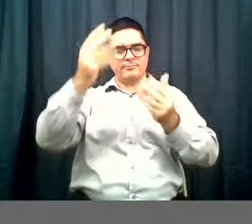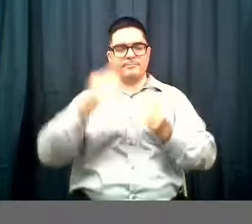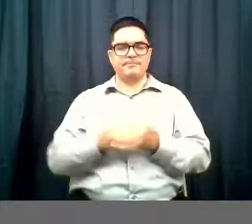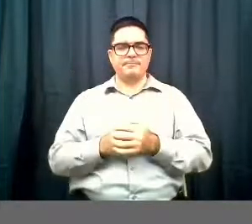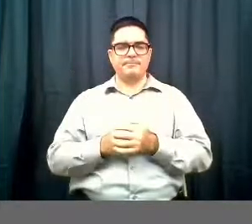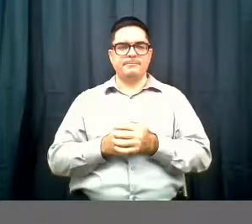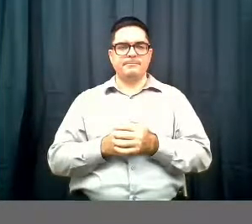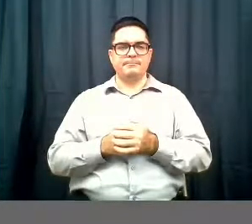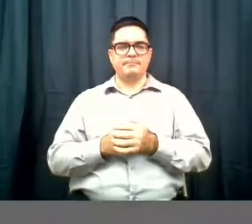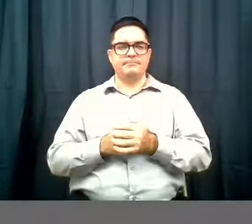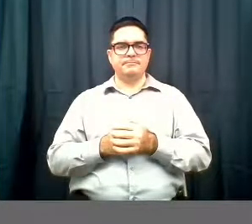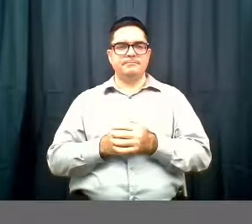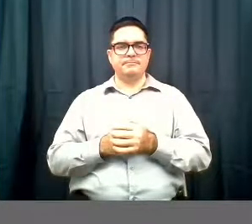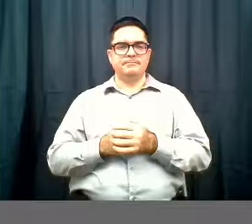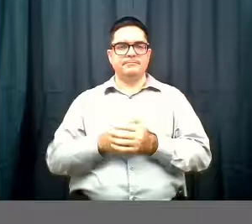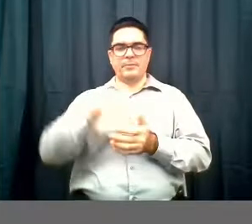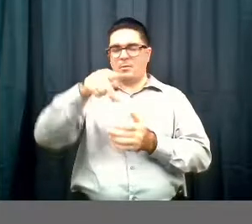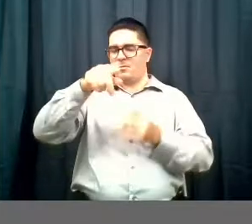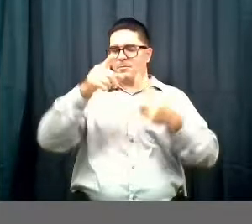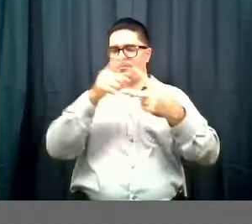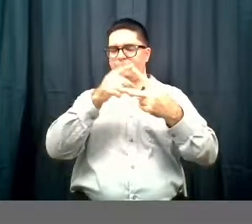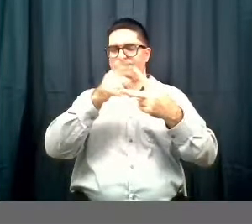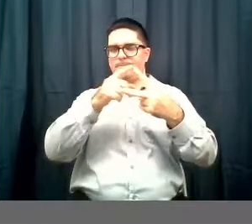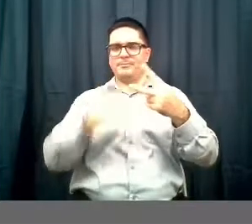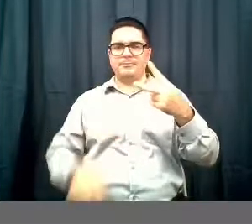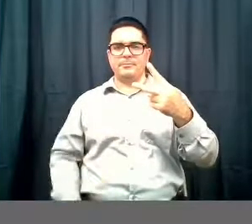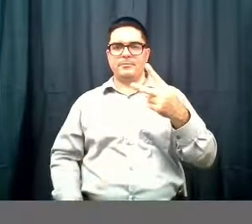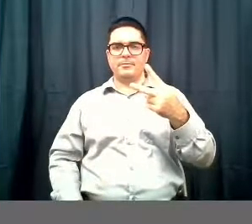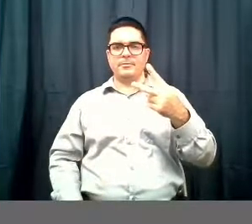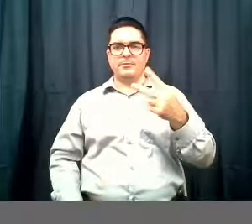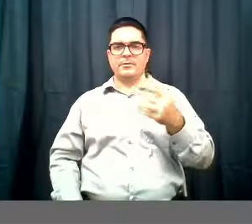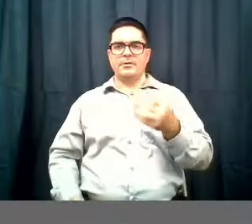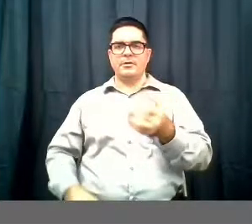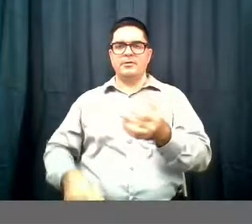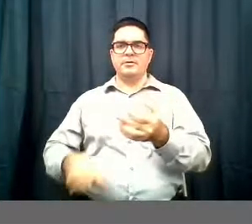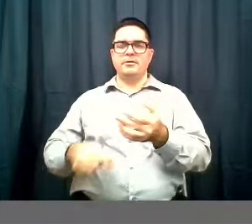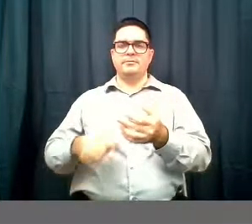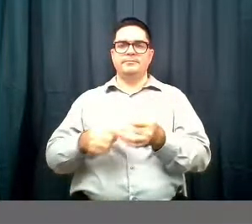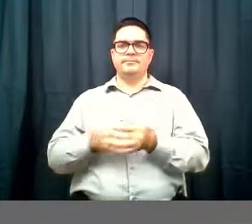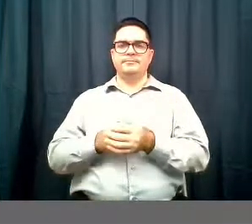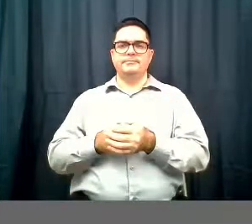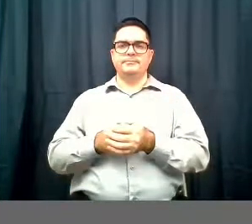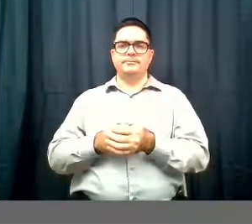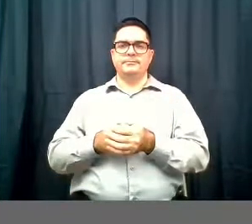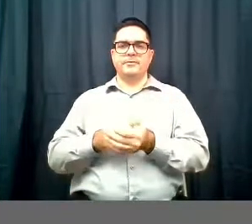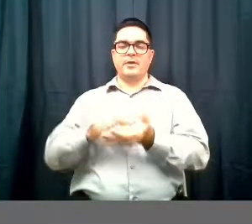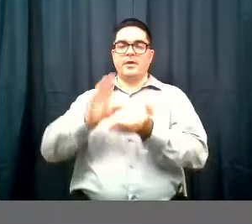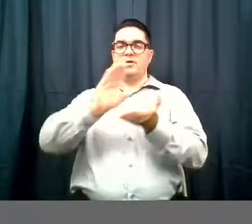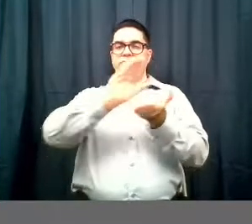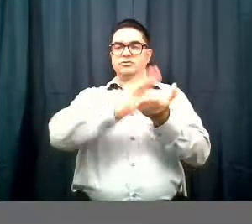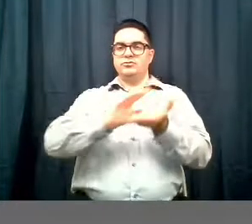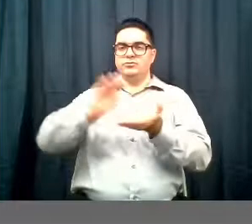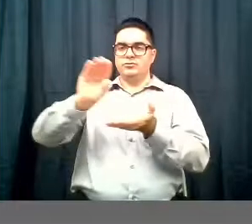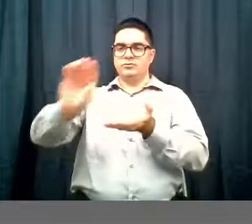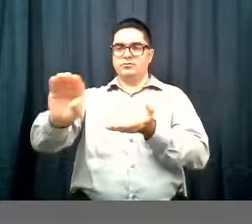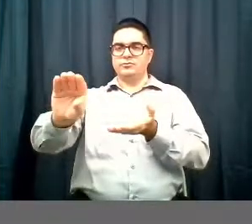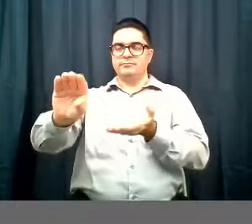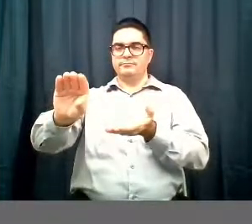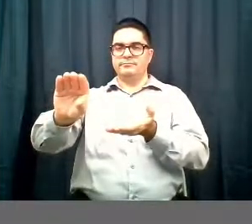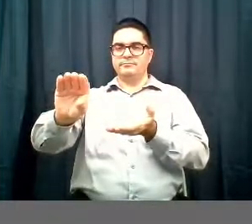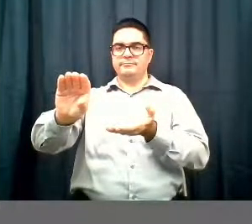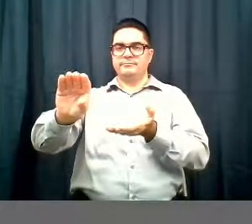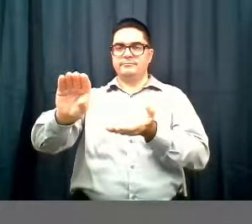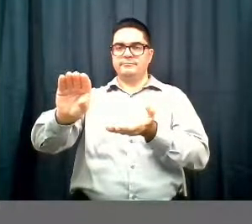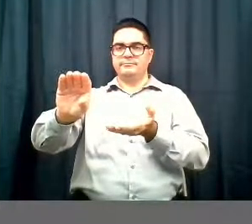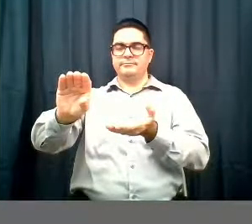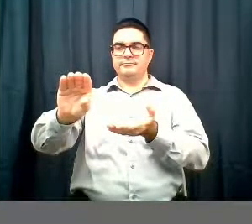on file, since the charges are fixed, the cash flow to the bondholders will rise or fall based on actual electricity